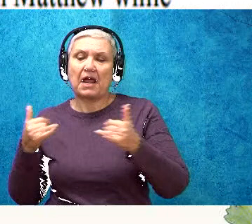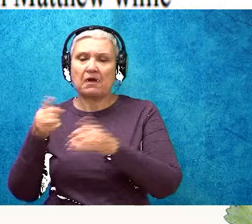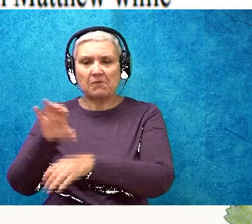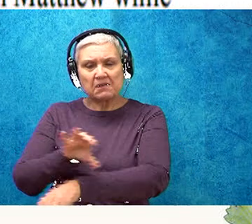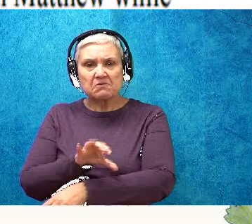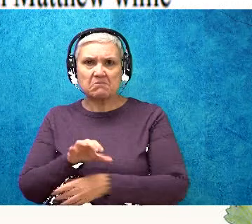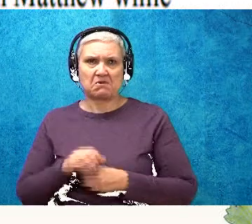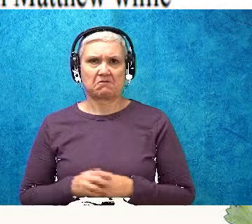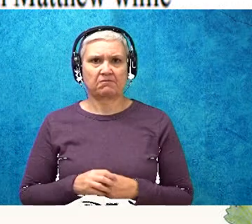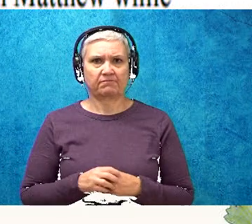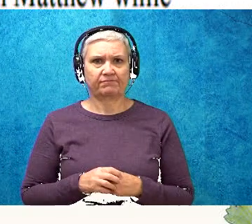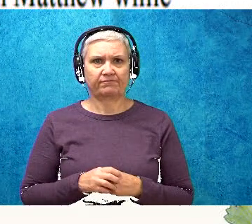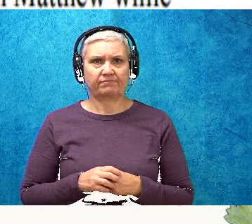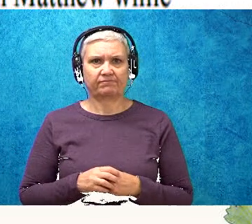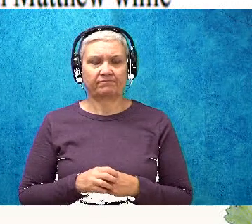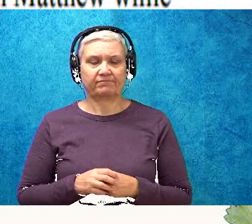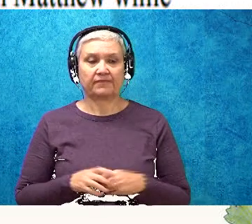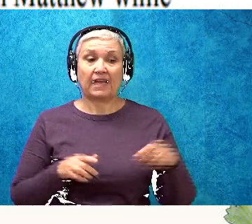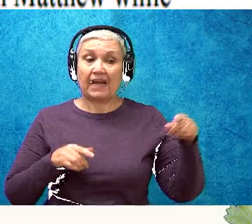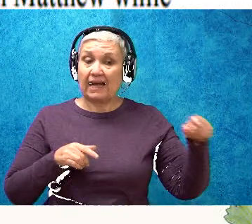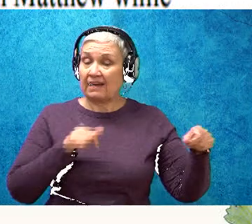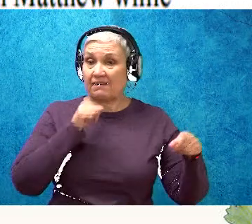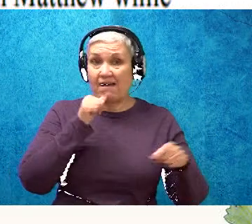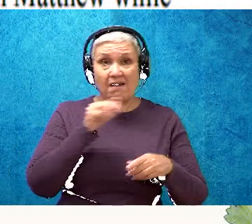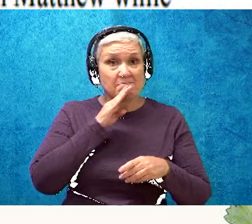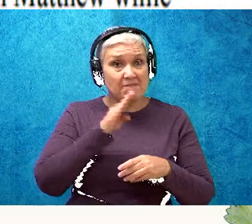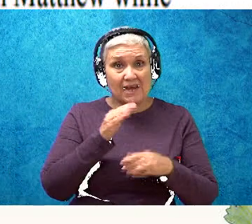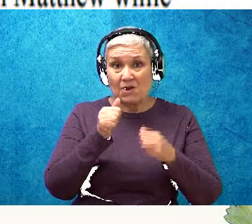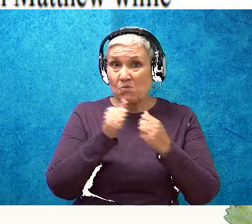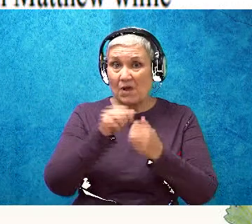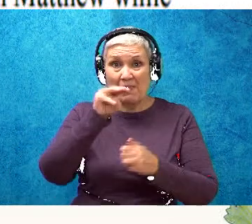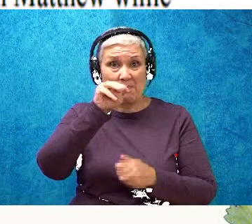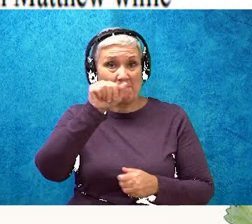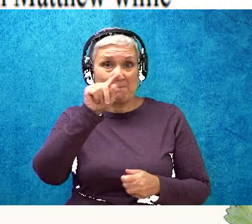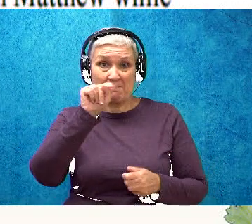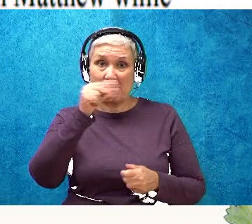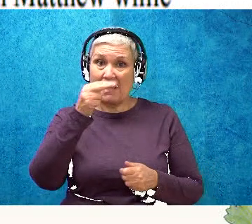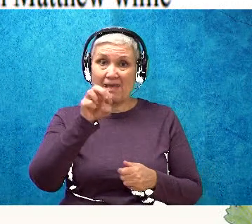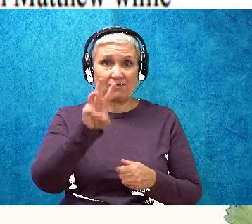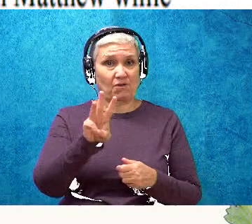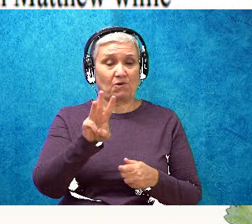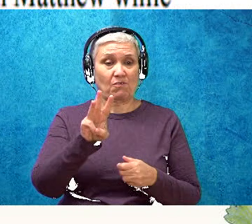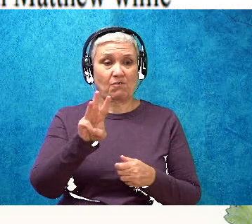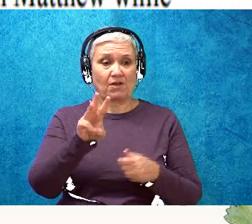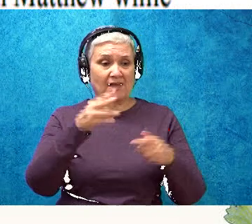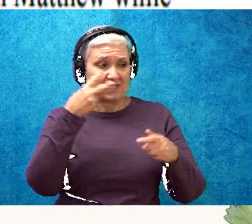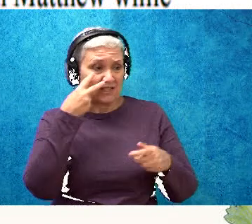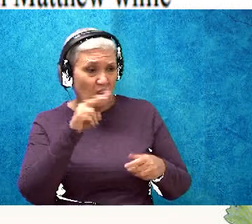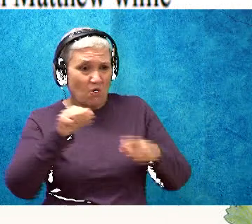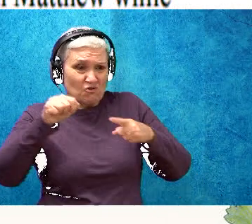been with Matthew while Matthew trained relentlessly to develop his athletic abilities. One